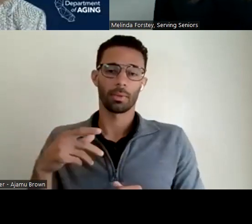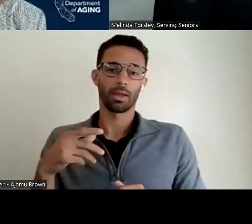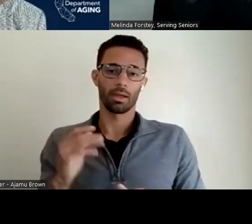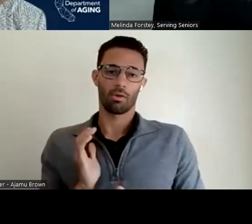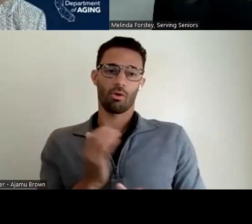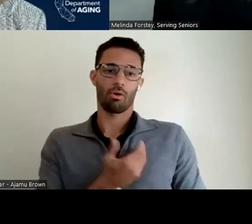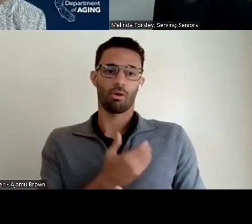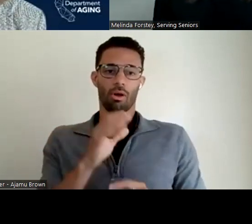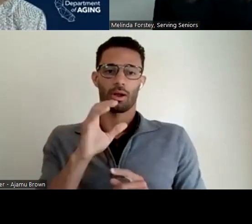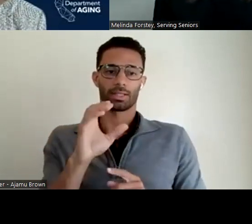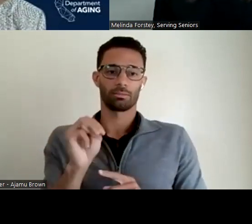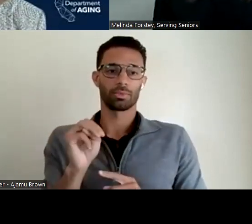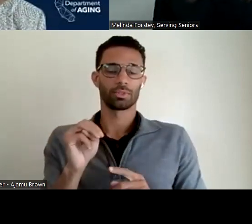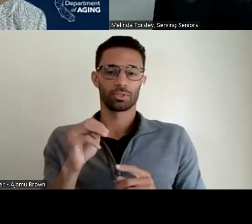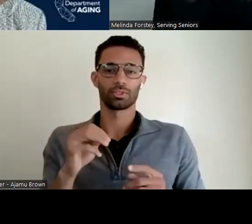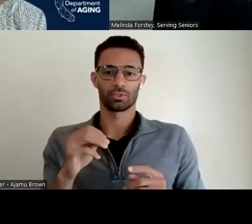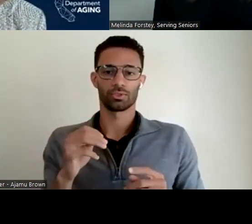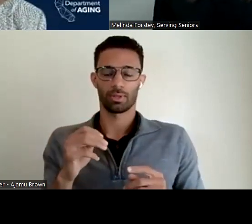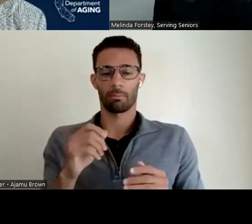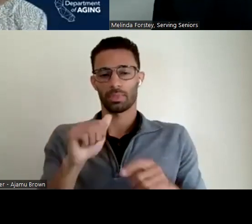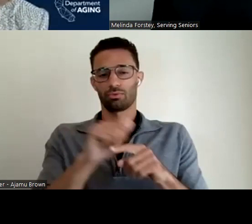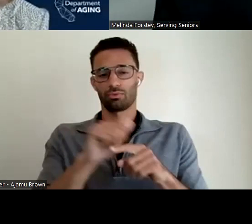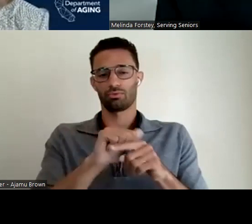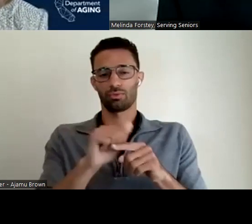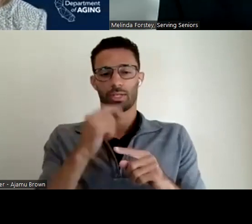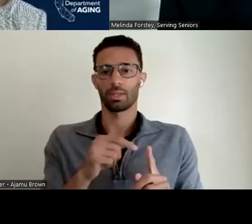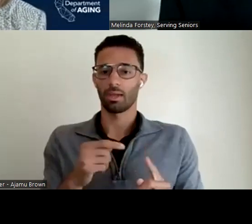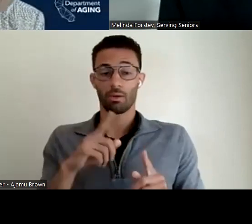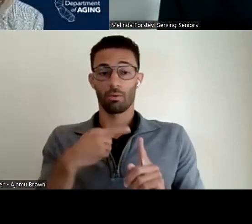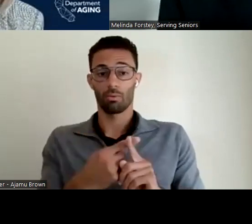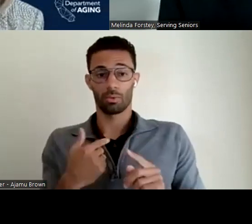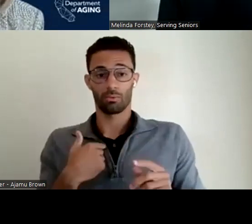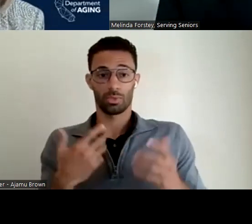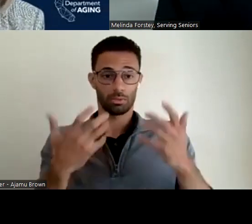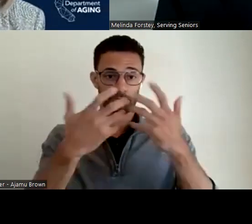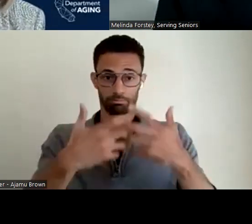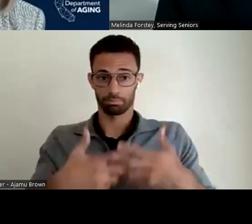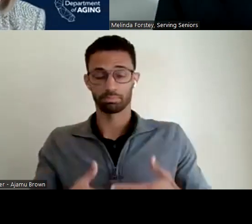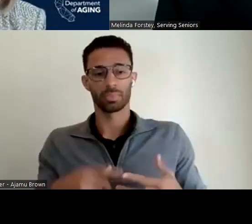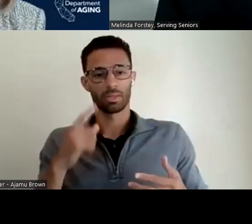there's a lot of magic that can happen when those are all put together, and I think they're really natural partners for each other.